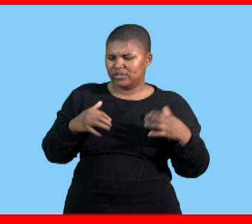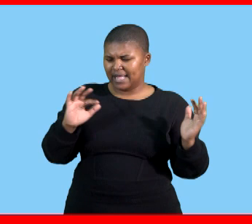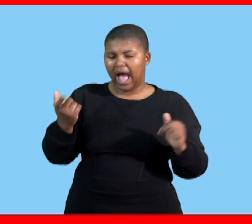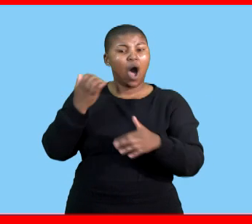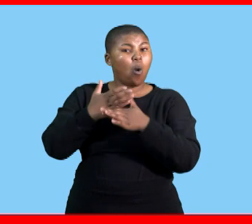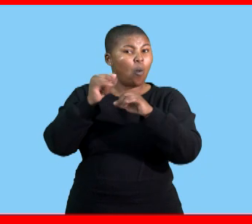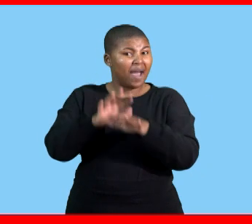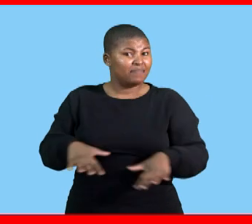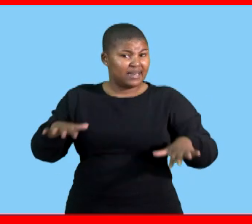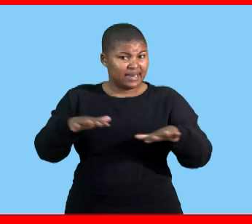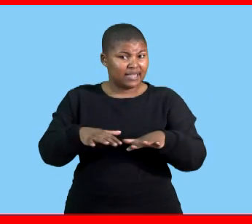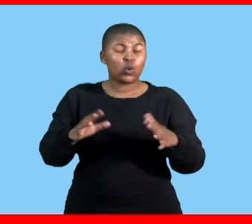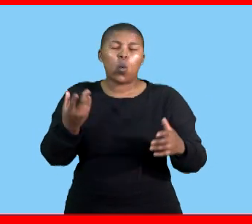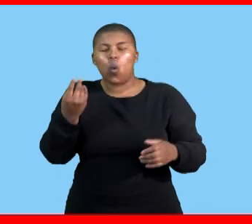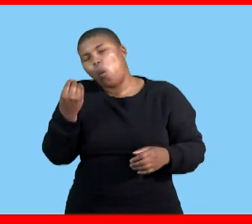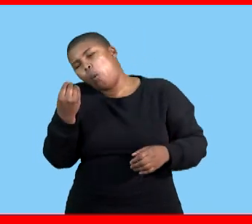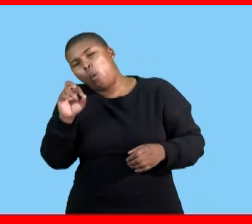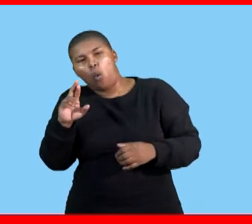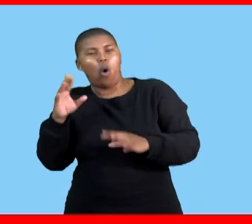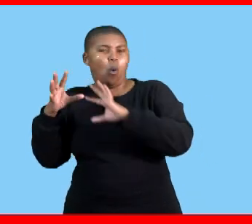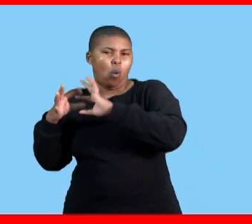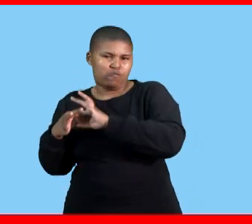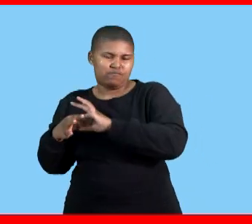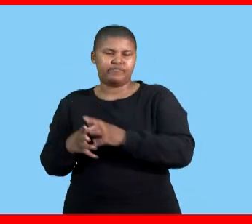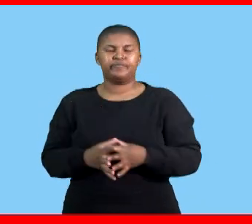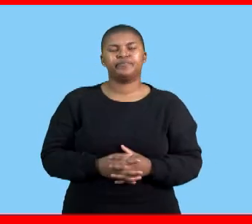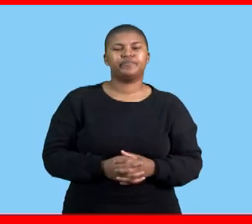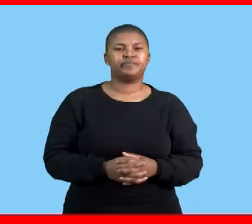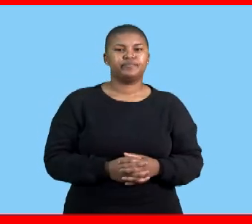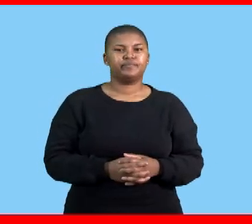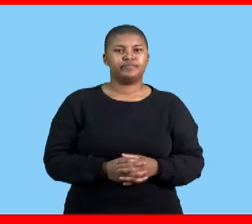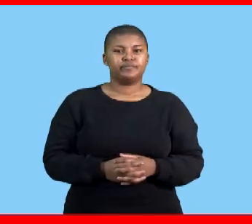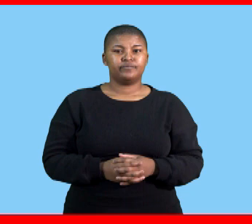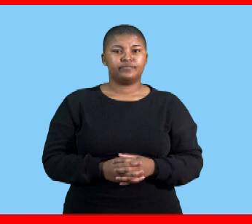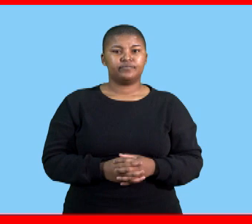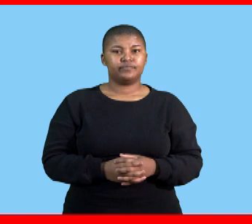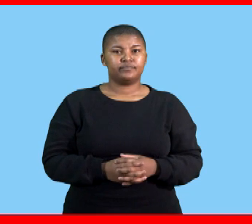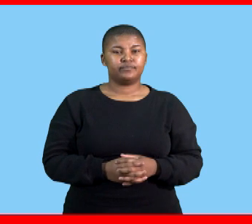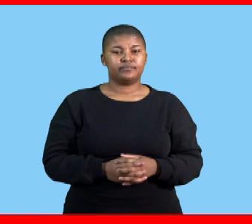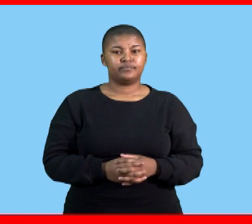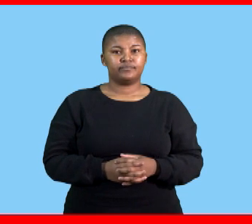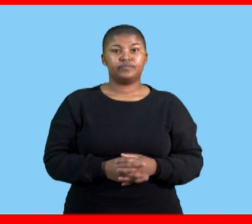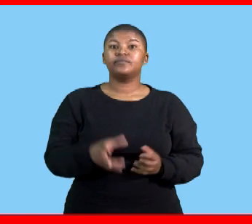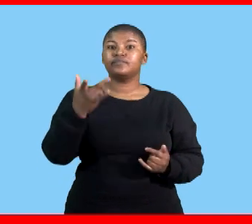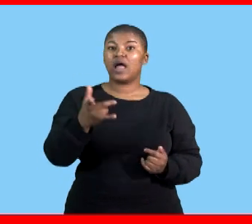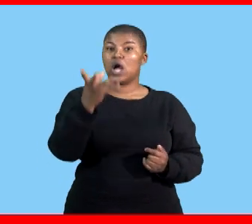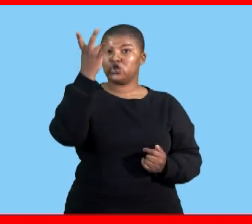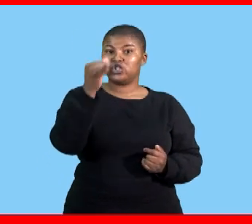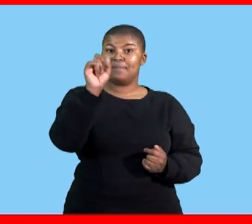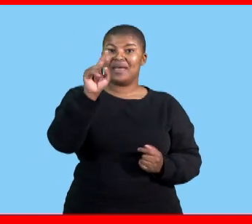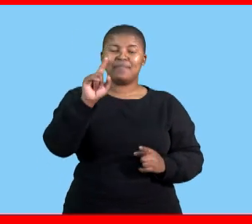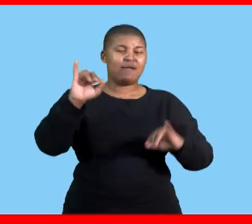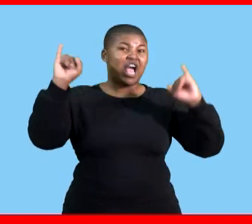workplace, or at home rather. We are now going to look at what we call